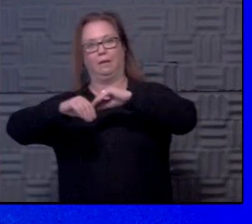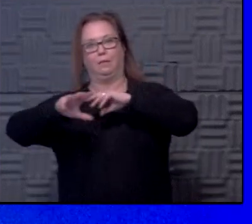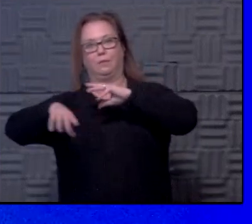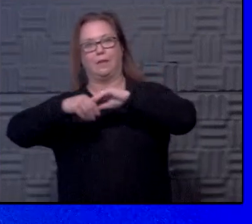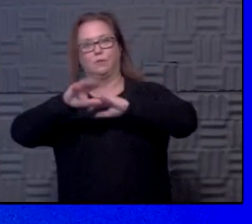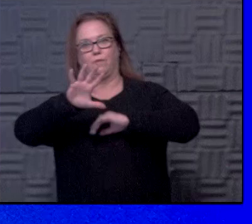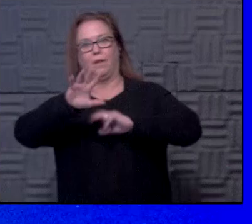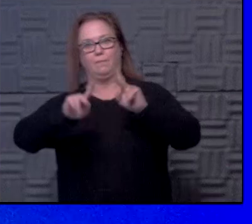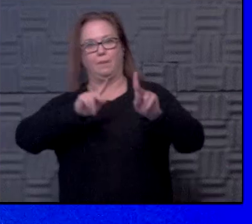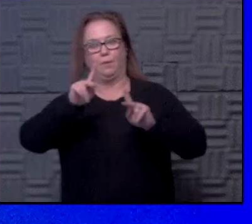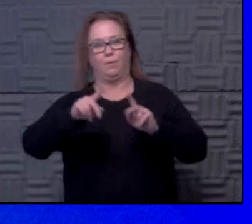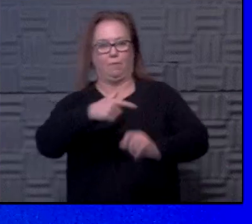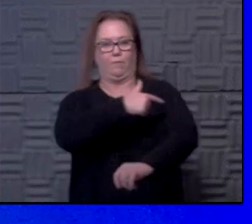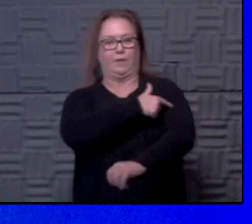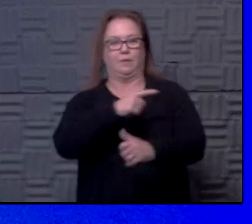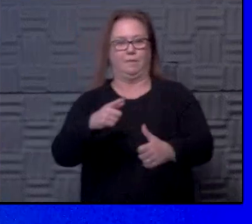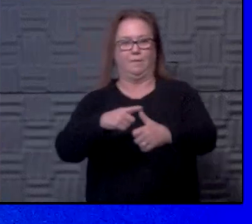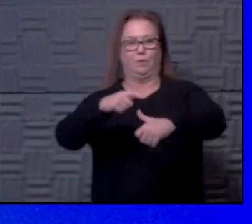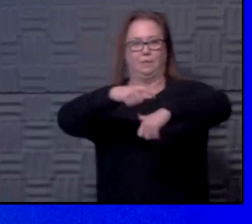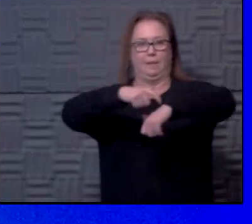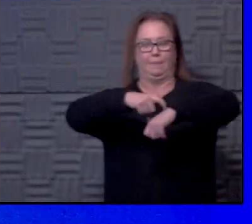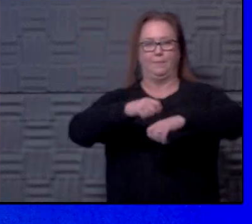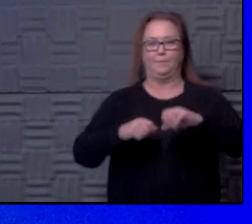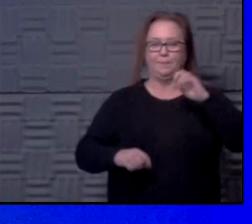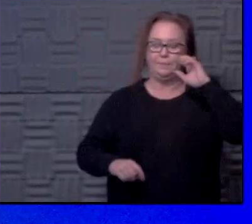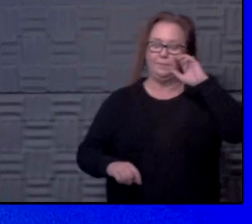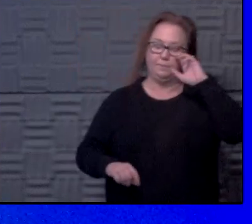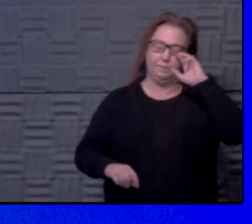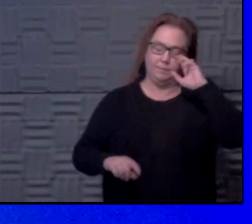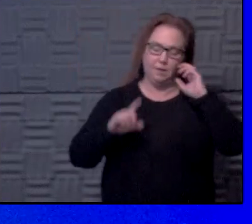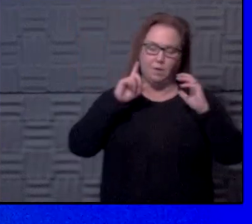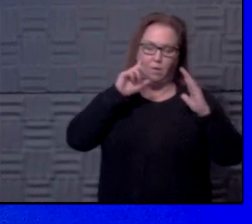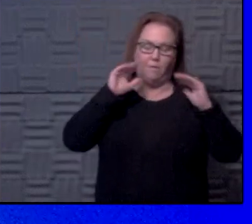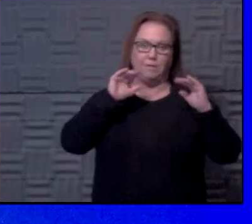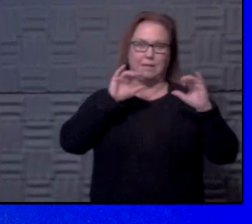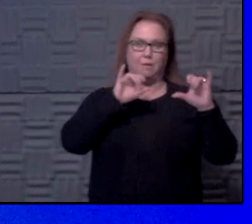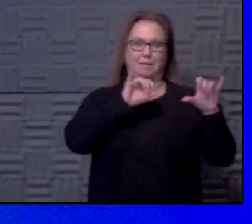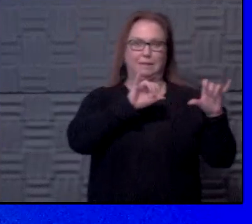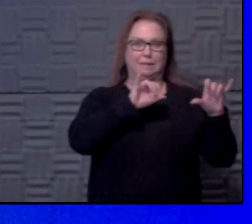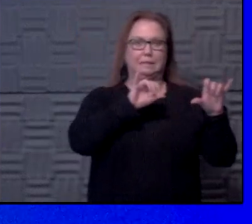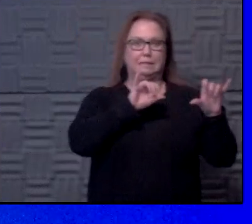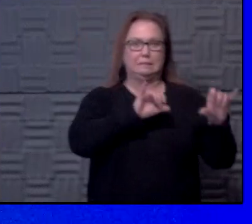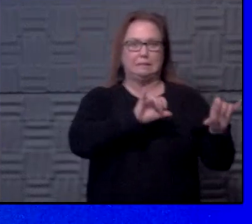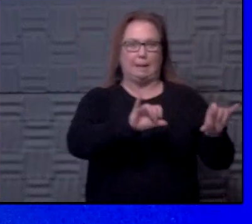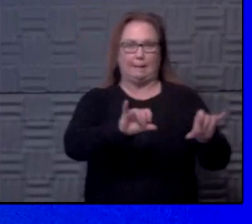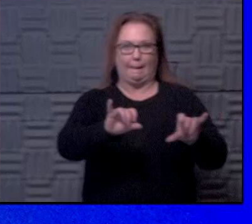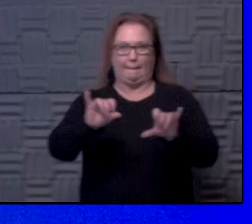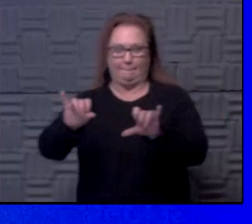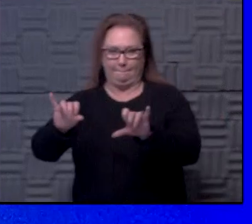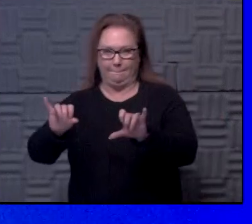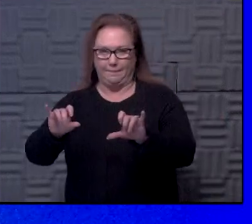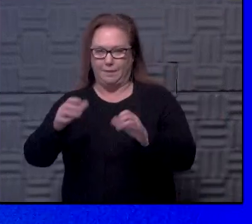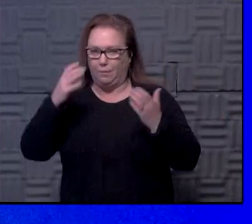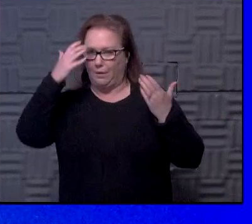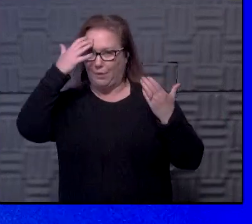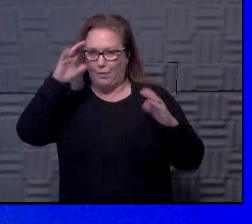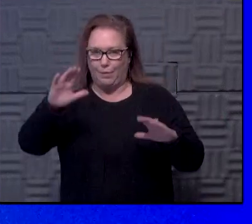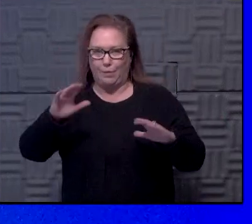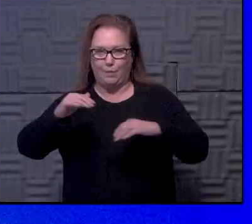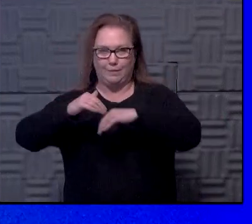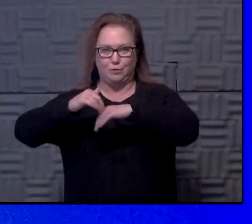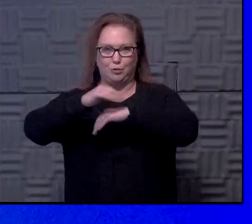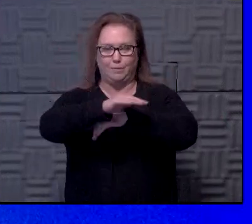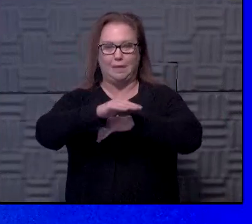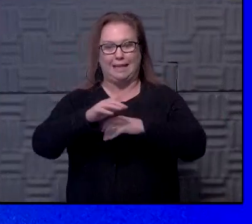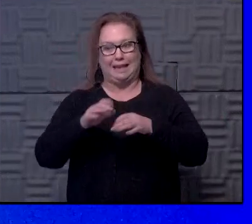got vaccinated the first time. So hopefully that will be consistent throughout the shipments, but we still don't know. And